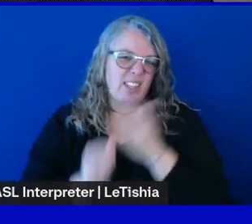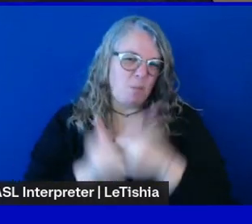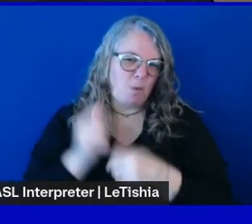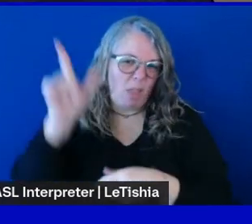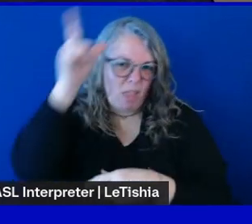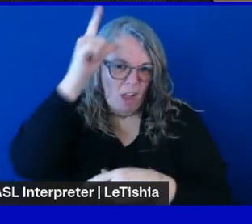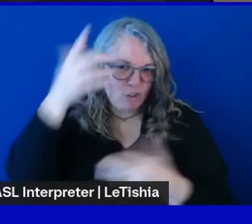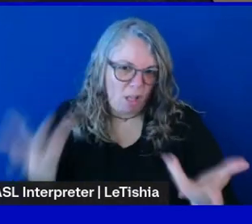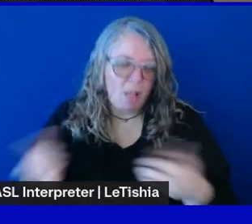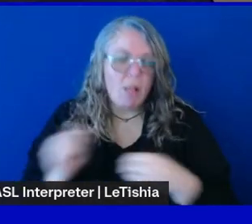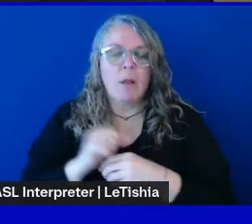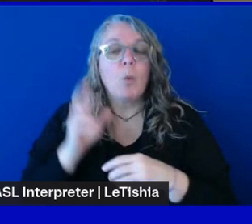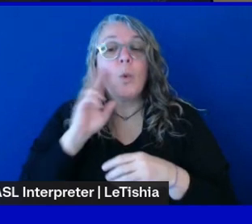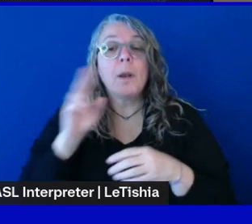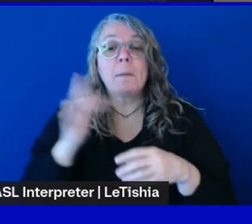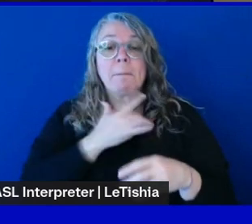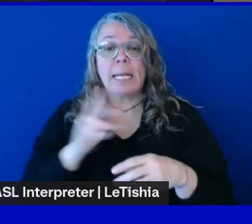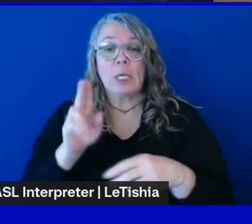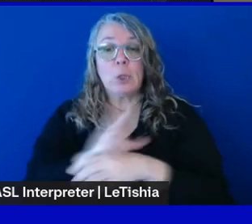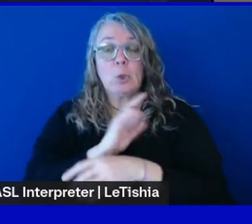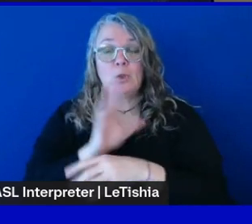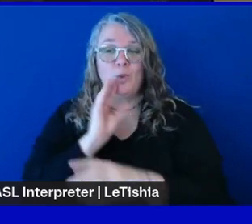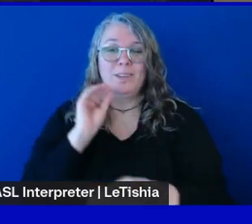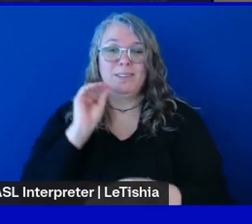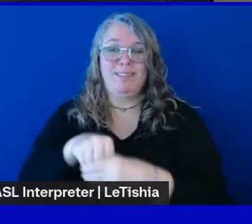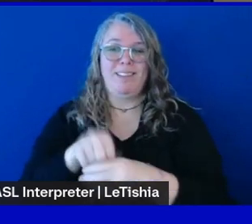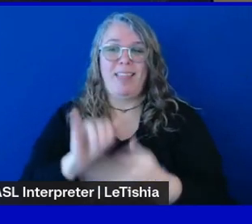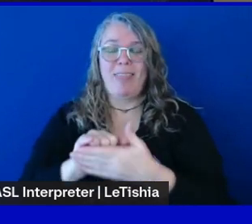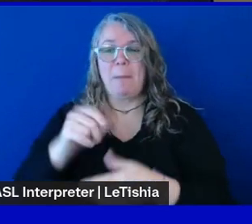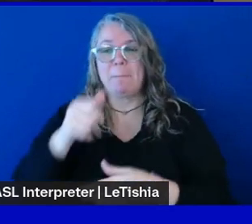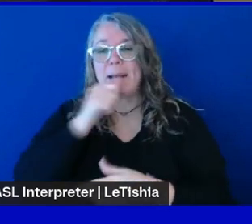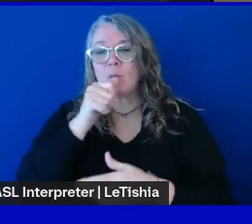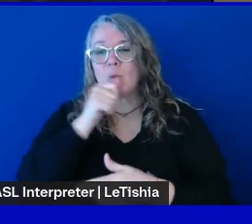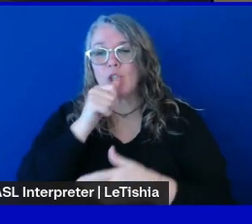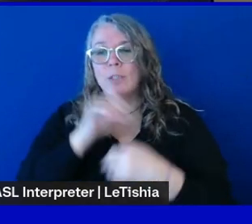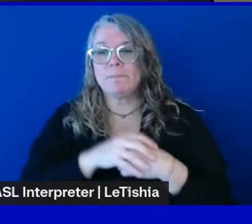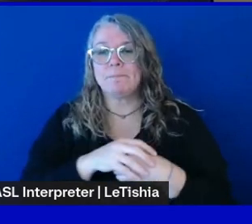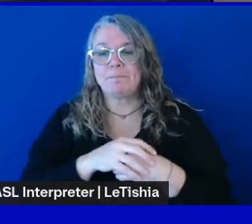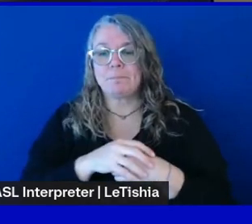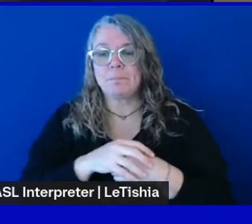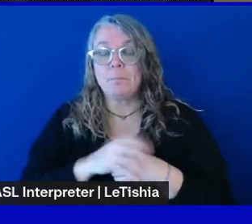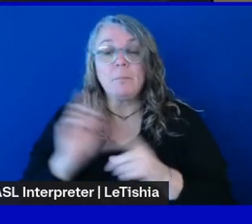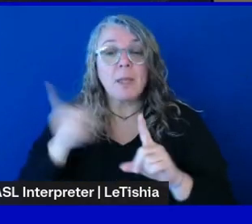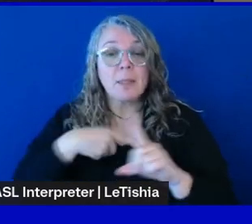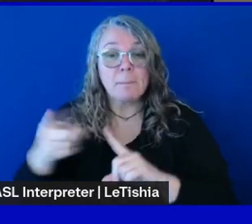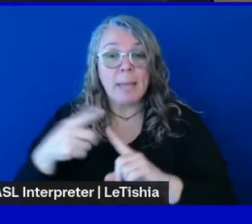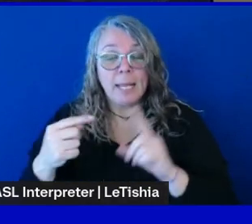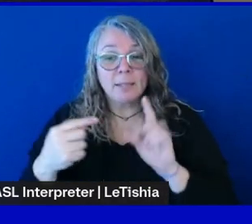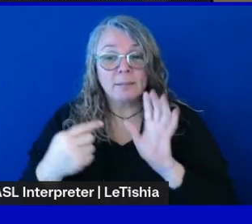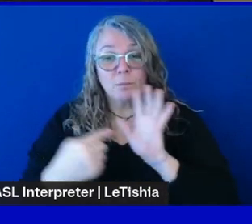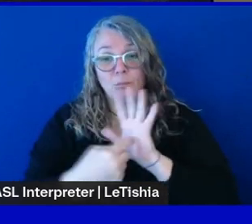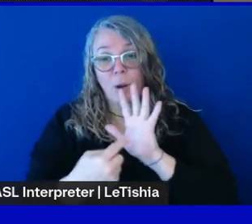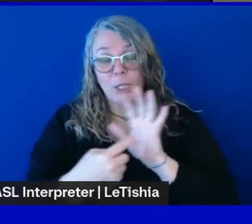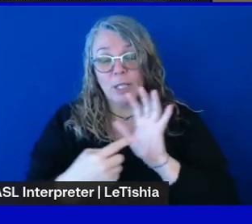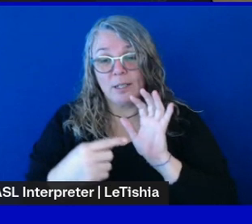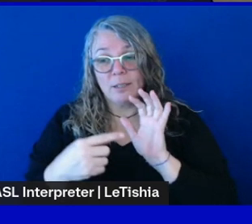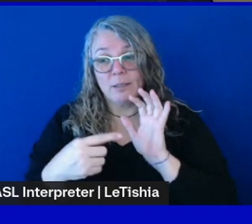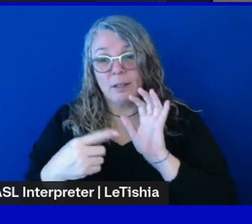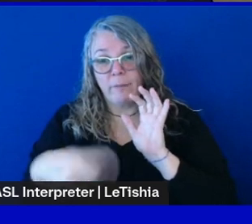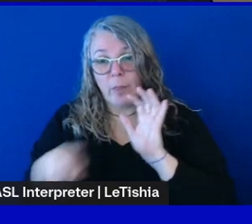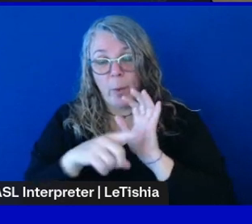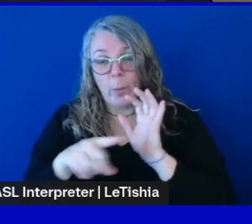you would usually need to inject the password in. The main property of those